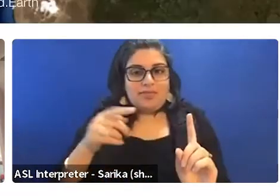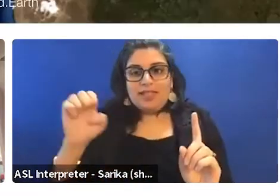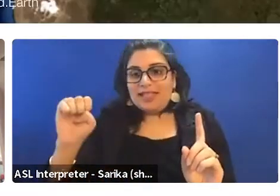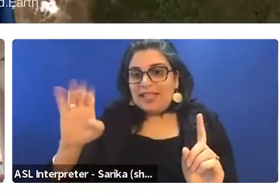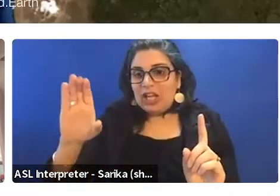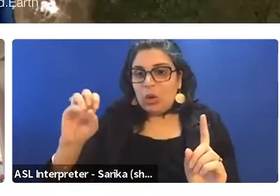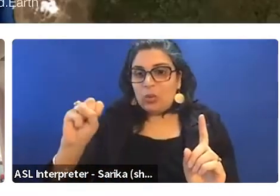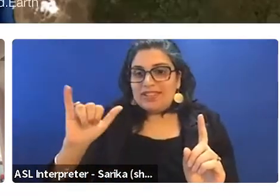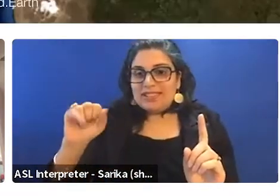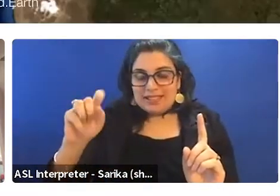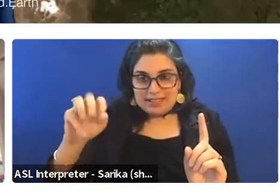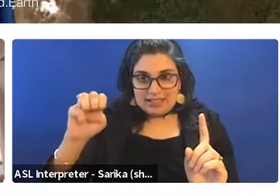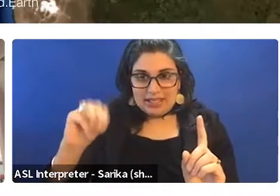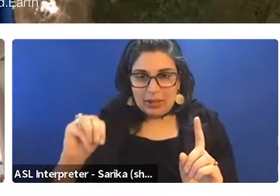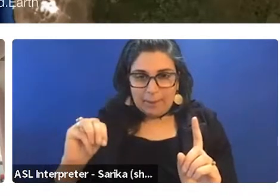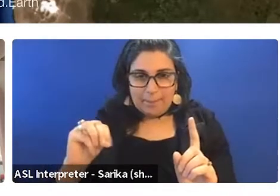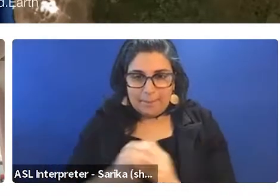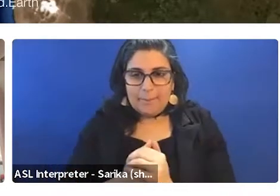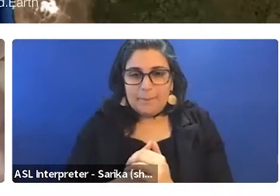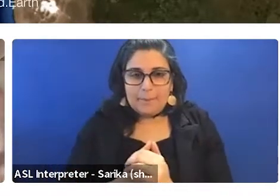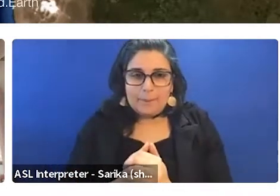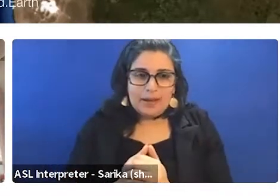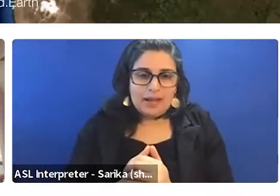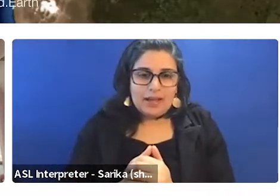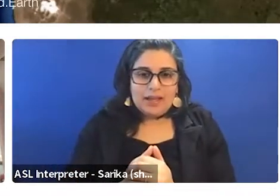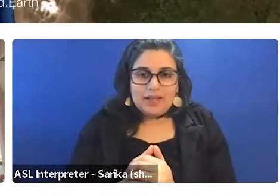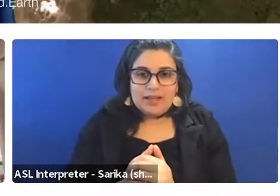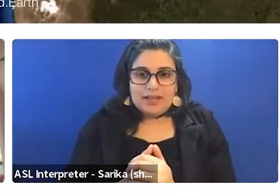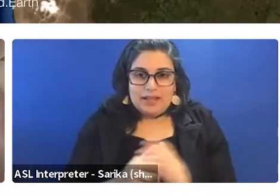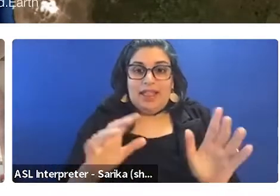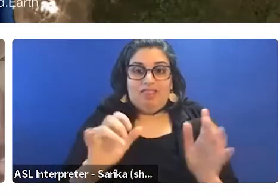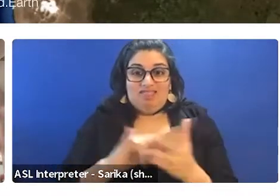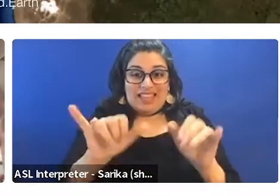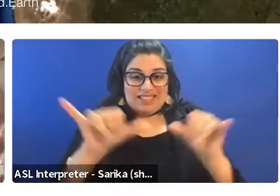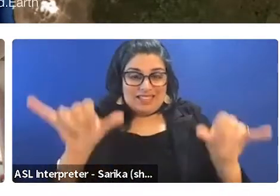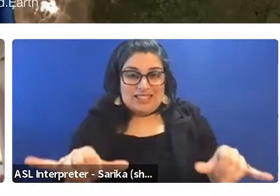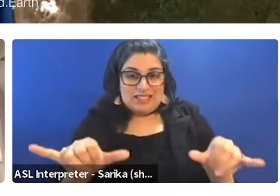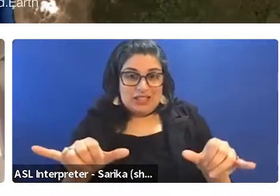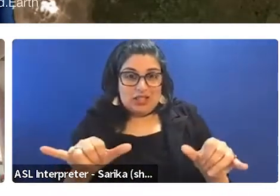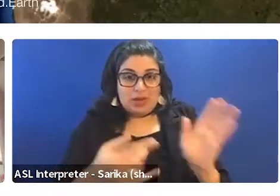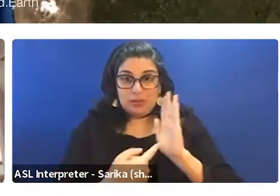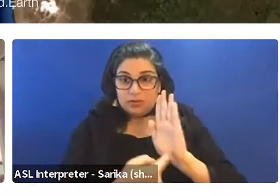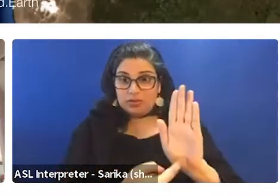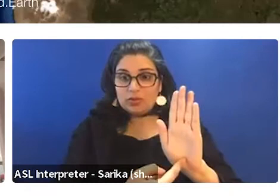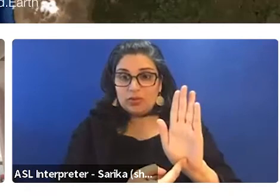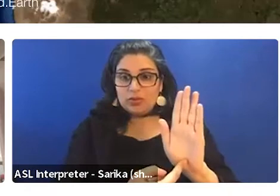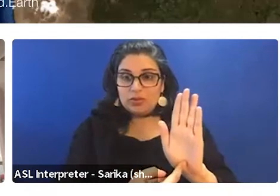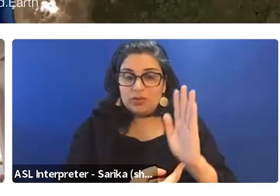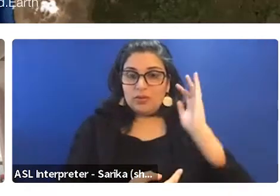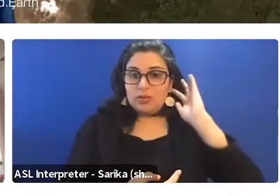that Stand helped us understand, presented. And in the ecosystem here that I'm going to be sharing, I'm going to give